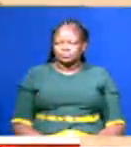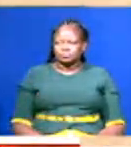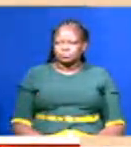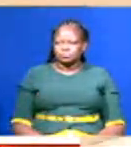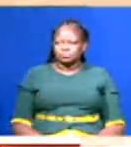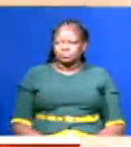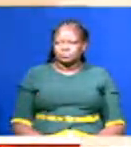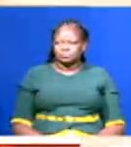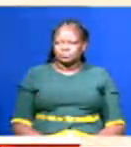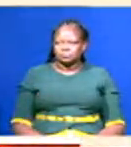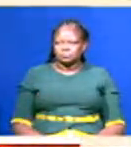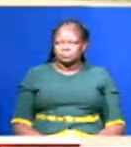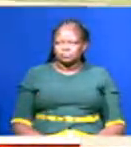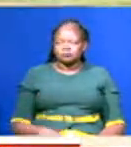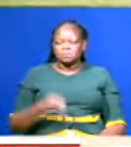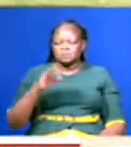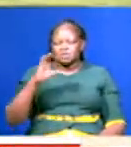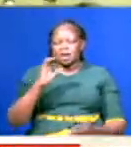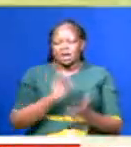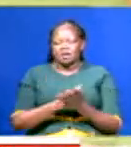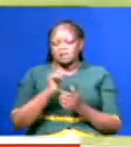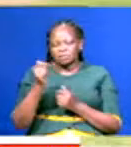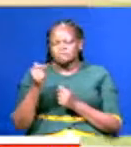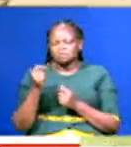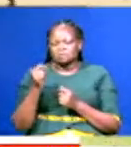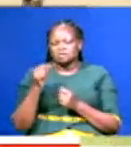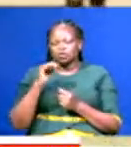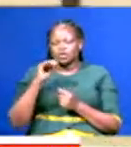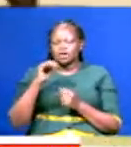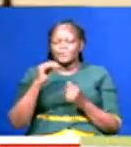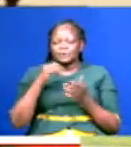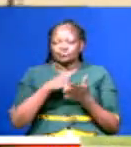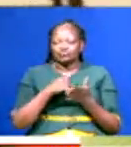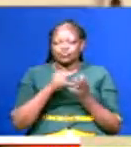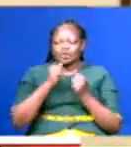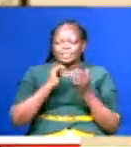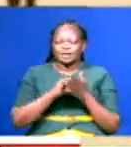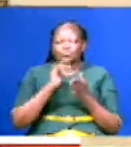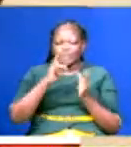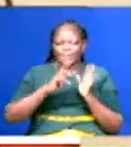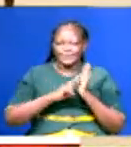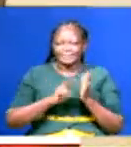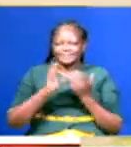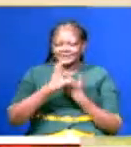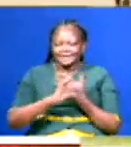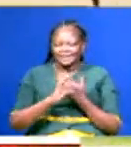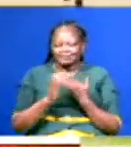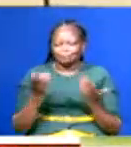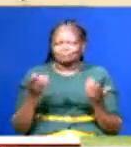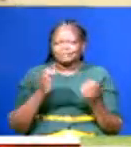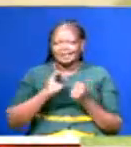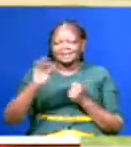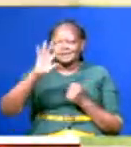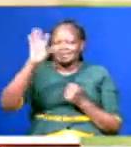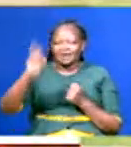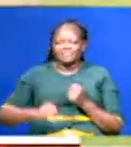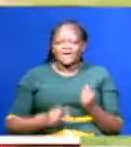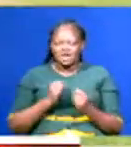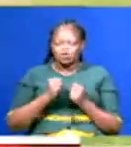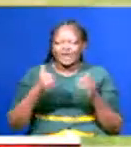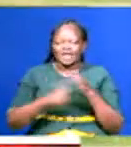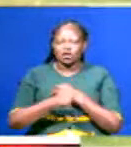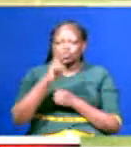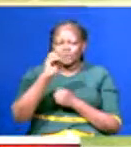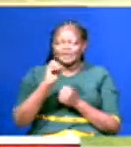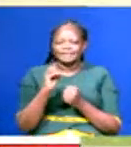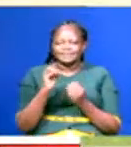Isaac Omurua and talented Selfa Jambo are among the athletes that will represent the country in the East Africa Athletics Under 20 and